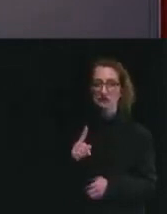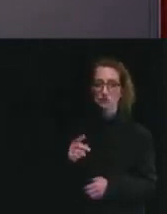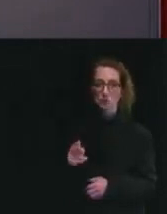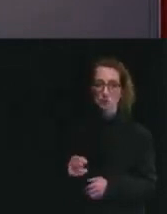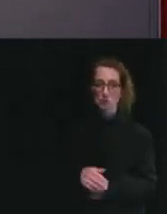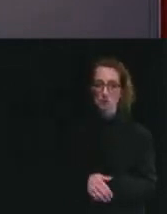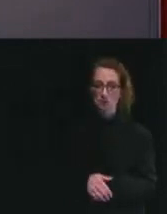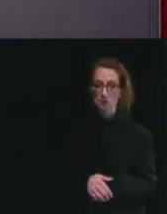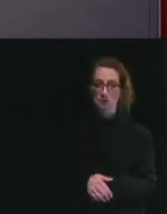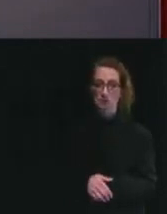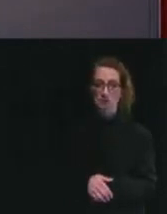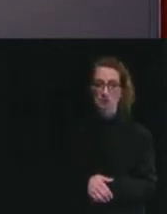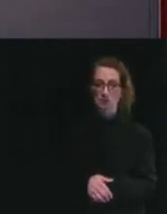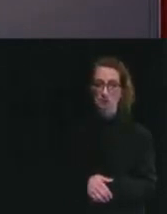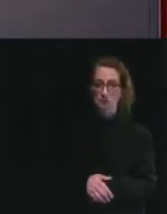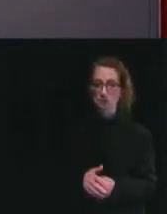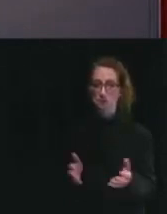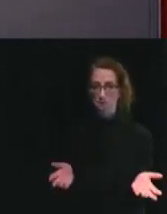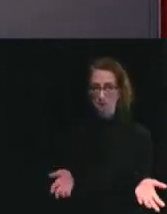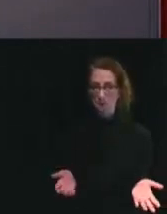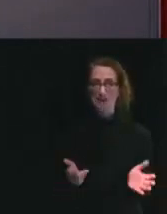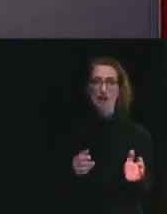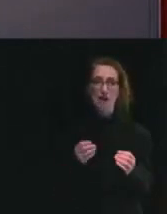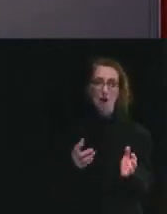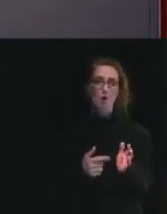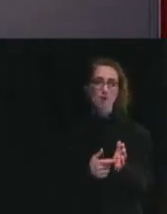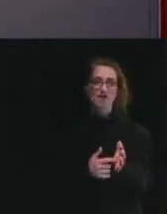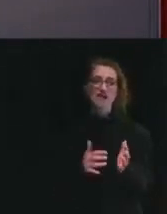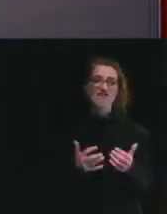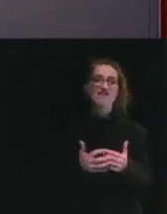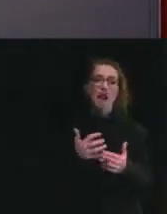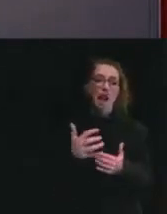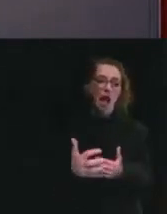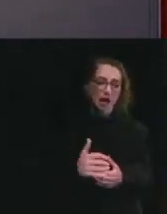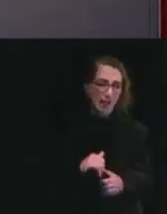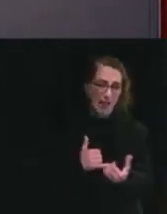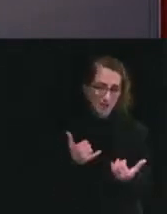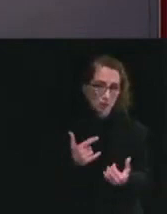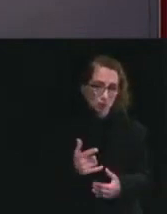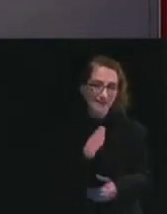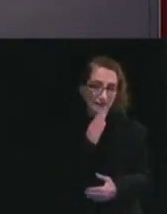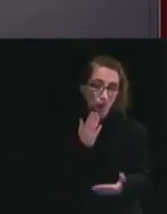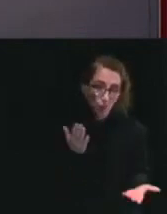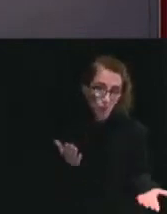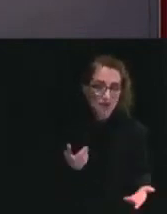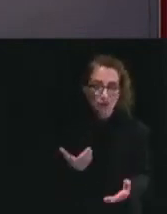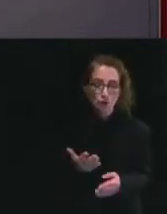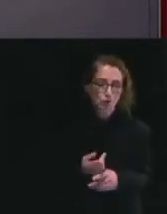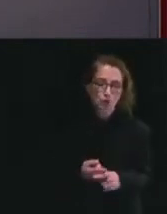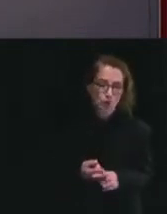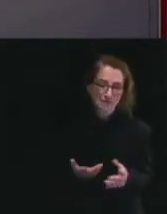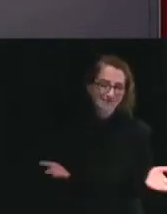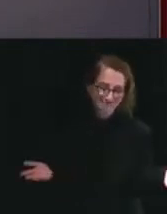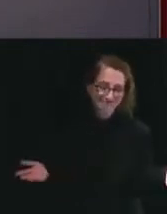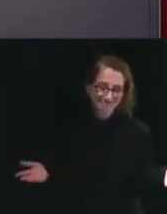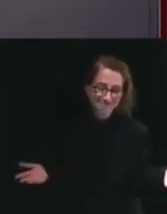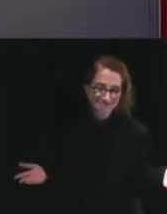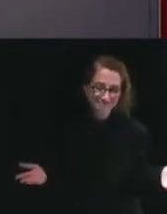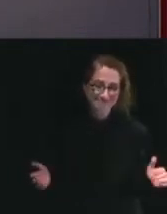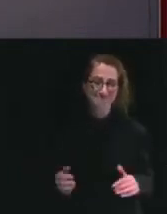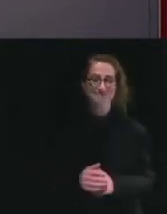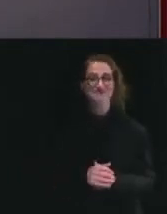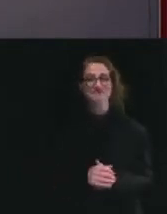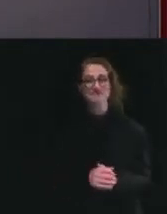euros. And the question is whether you can live with it. These is also only on average. The other